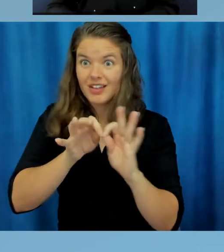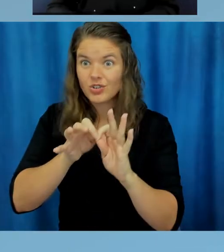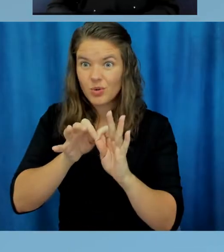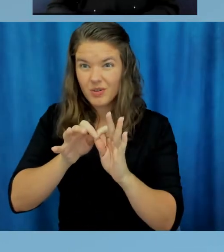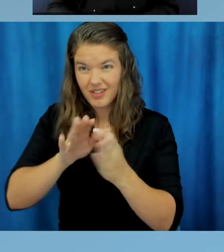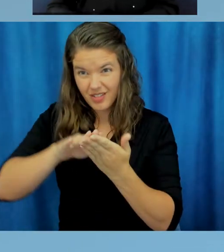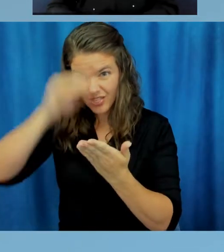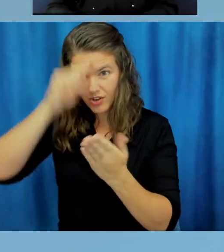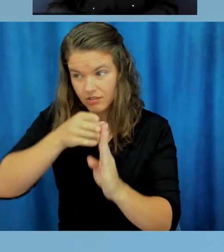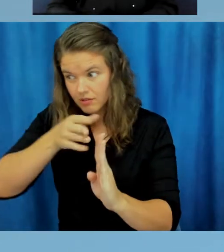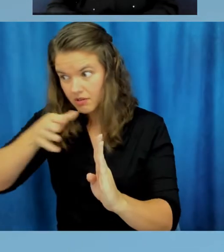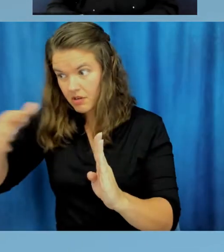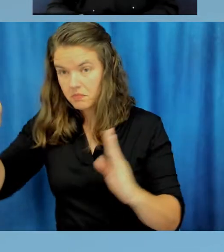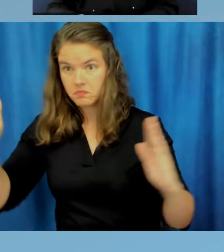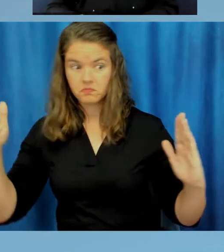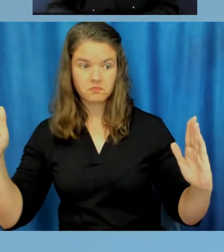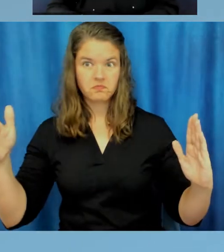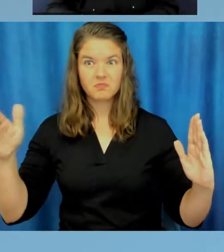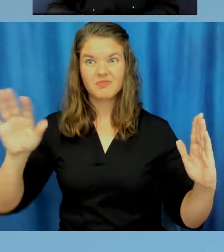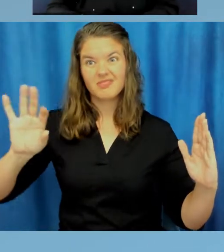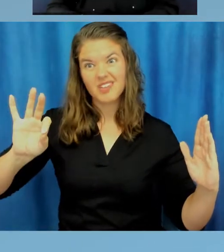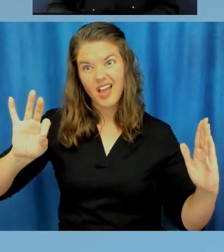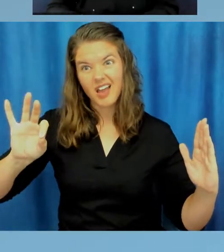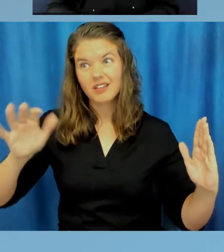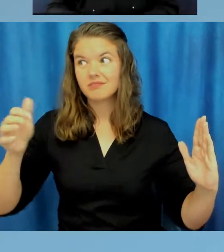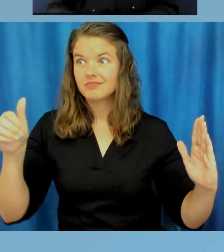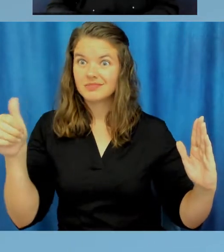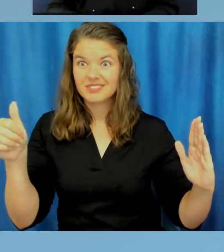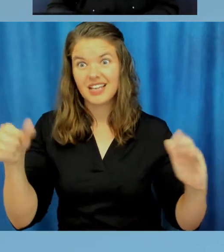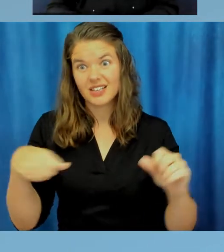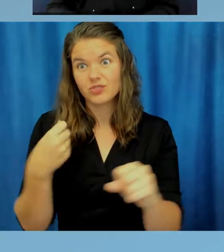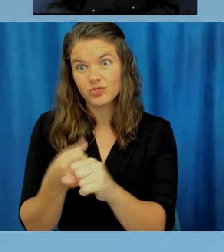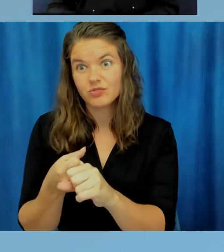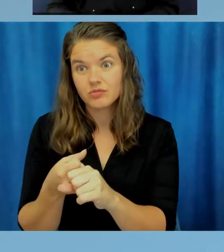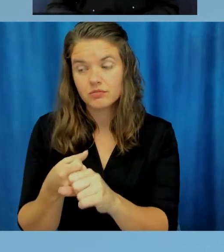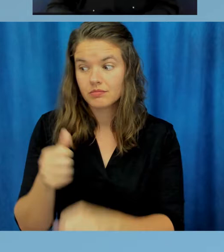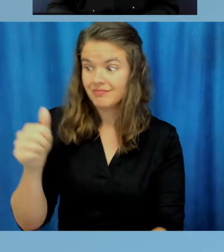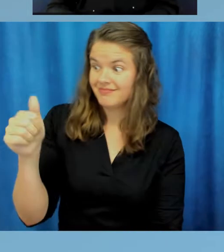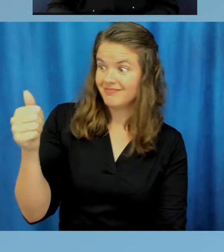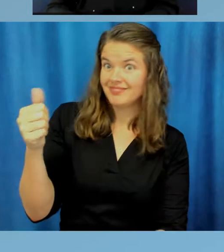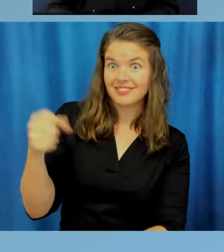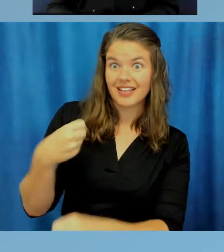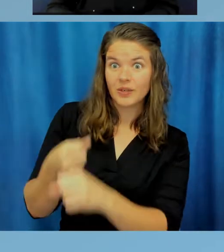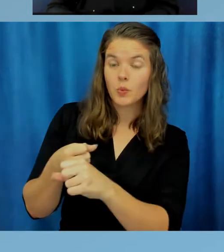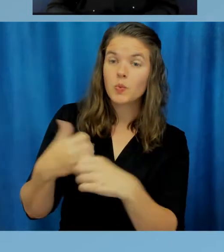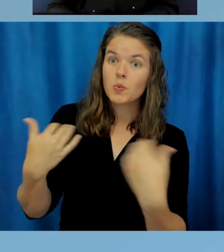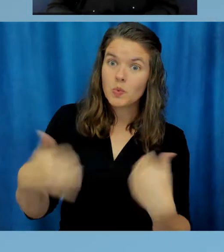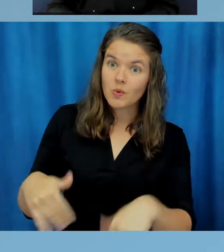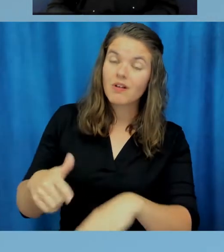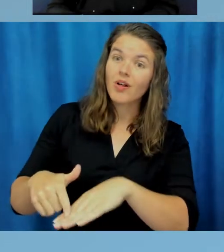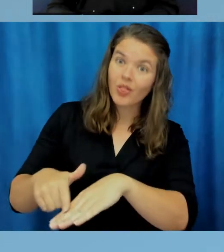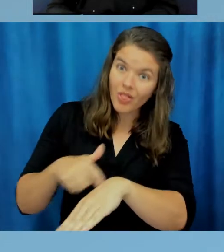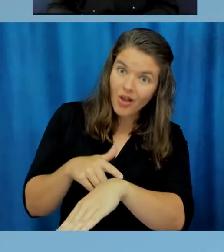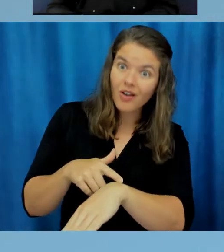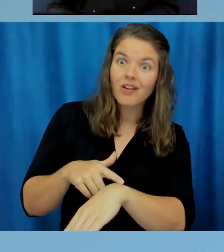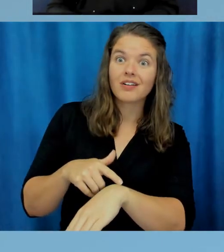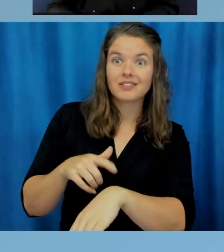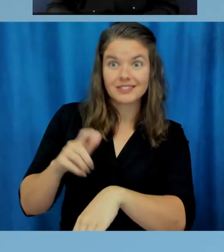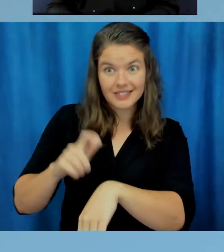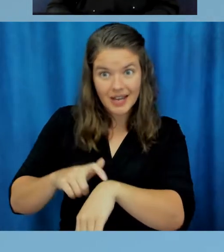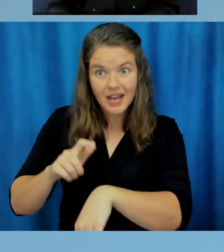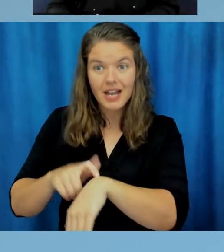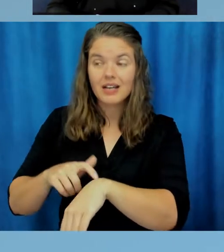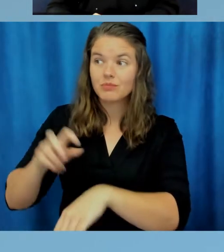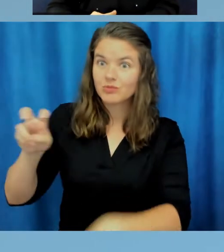of interpreting, you're looking at about 9 or 10 years. 10 years is a long journey.